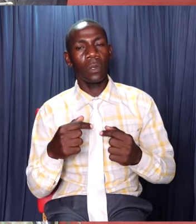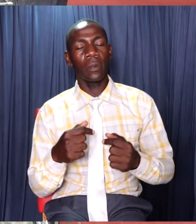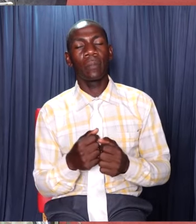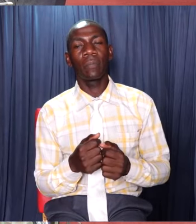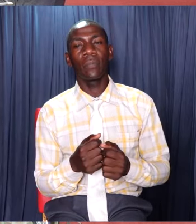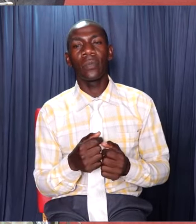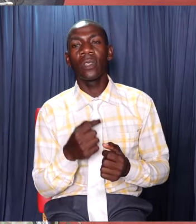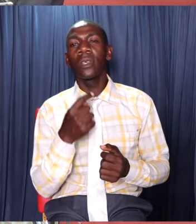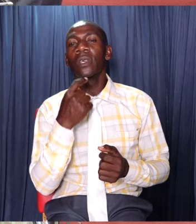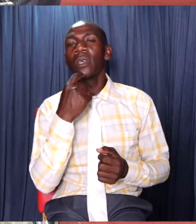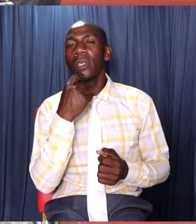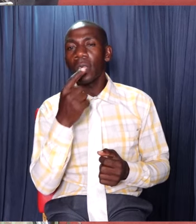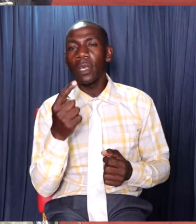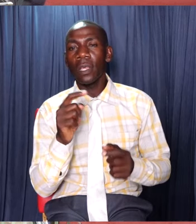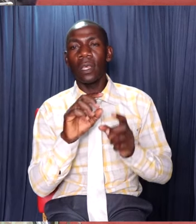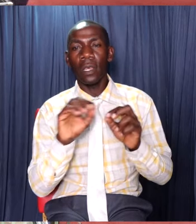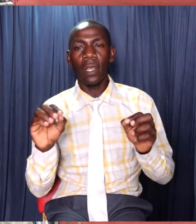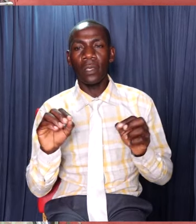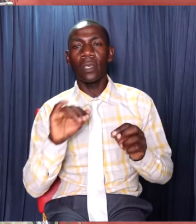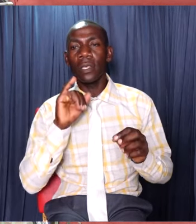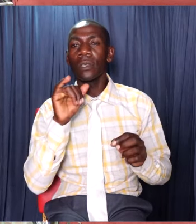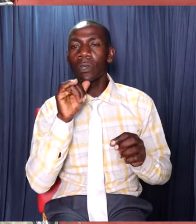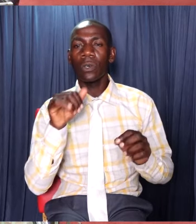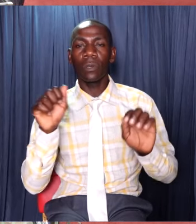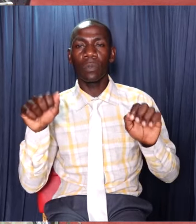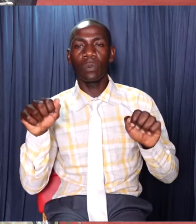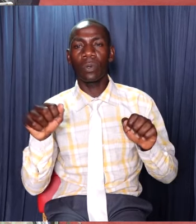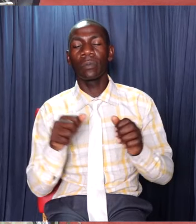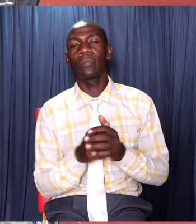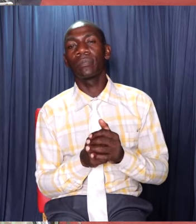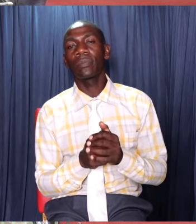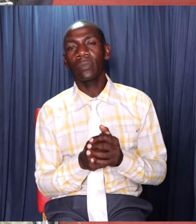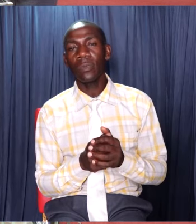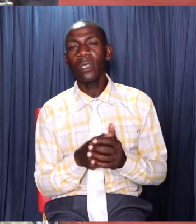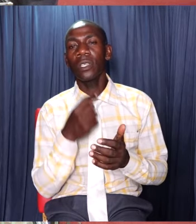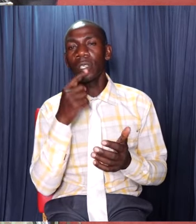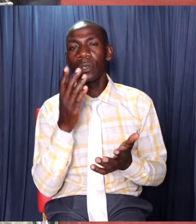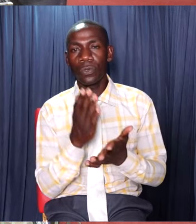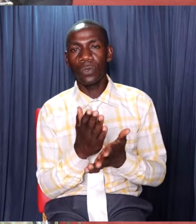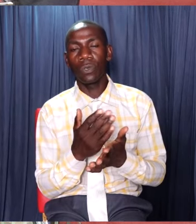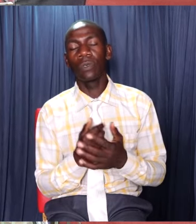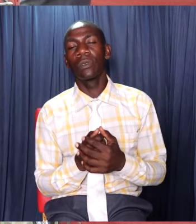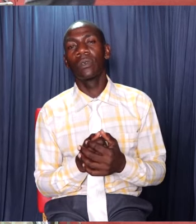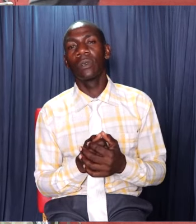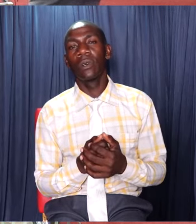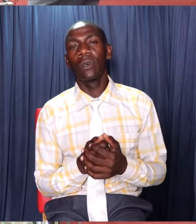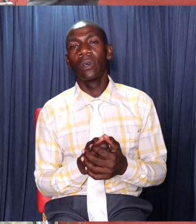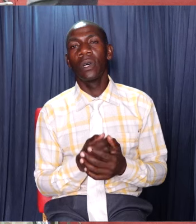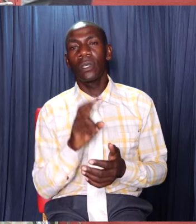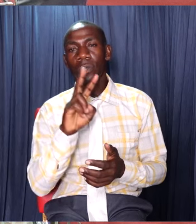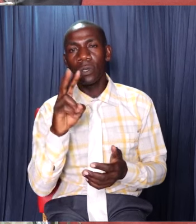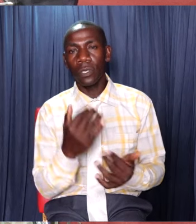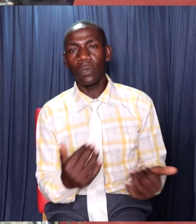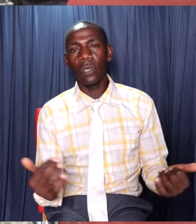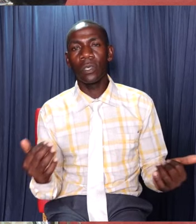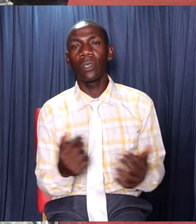power. Niambia kuna kitu ambayo haiwezekani. He told me there's nothing impossible. Kasema ni kweli. I said it's very true. Kaona sasa watoto.